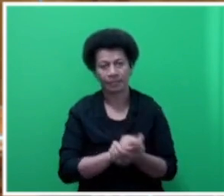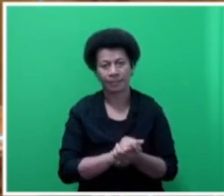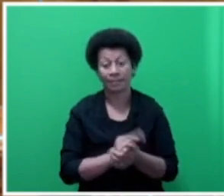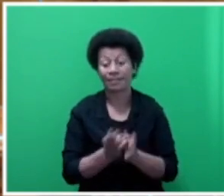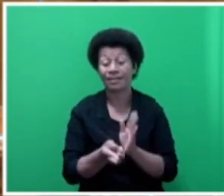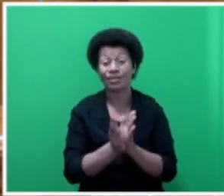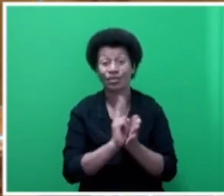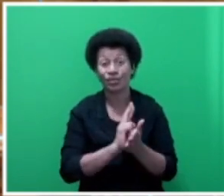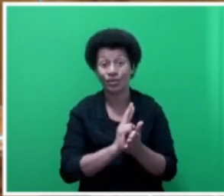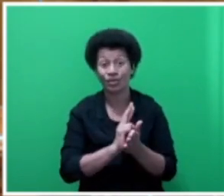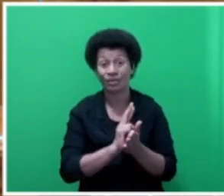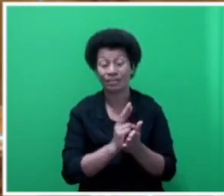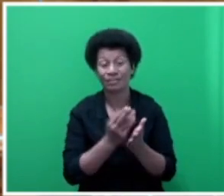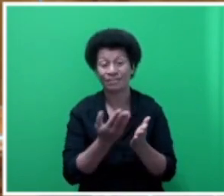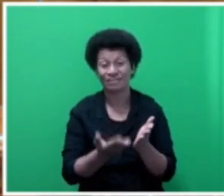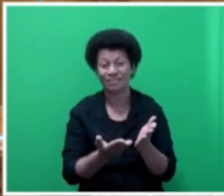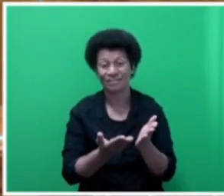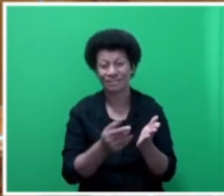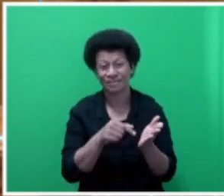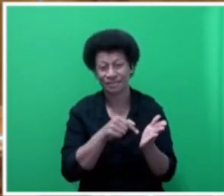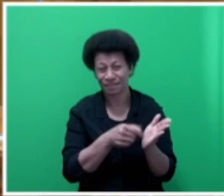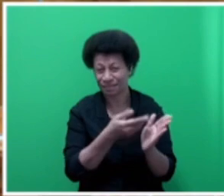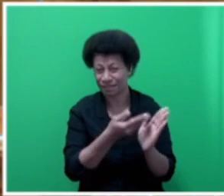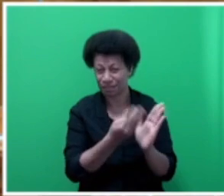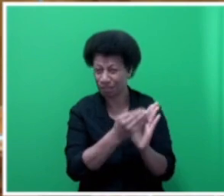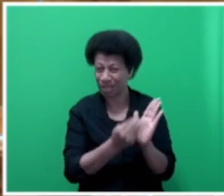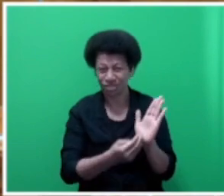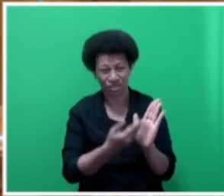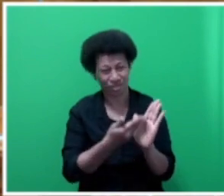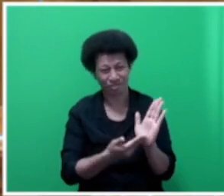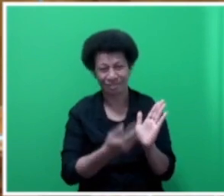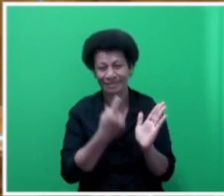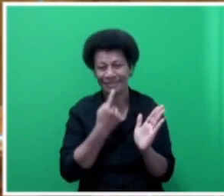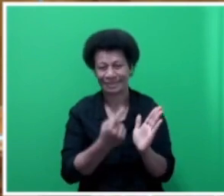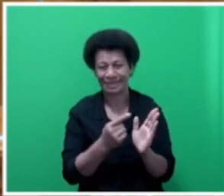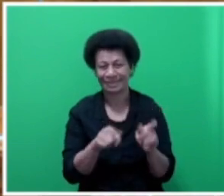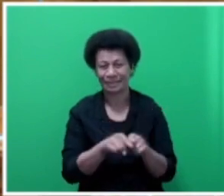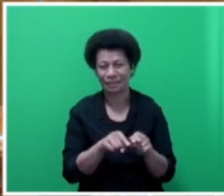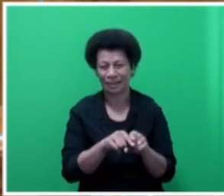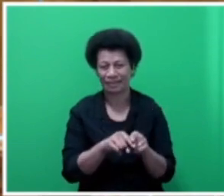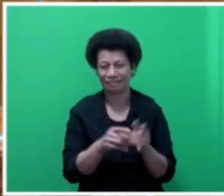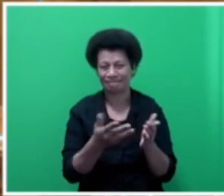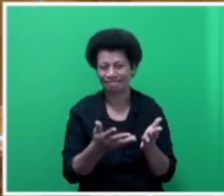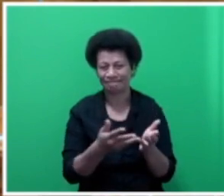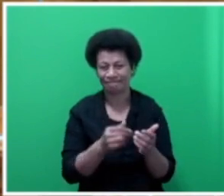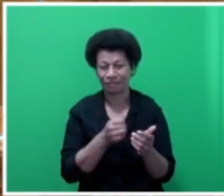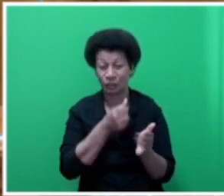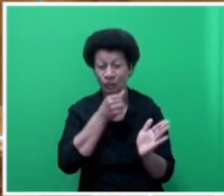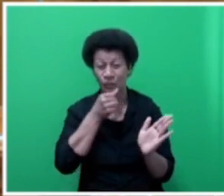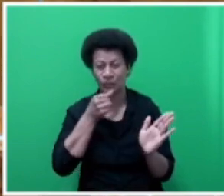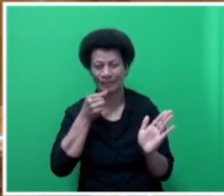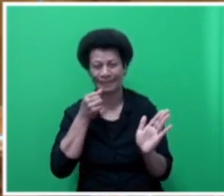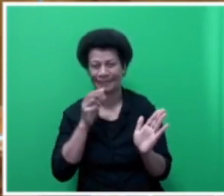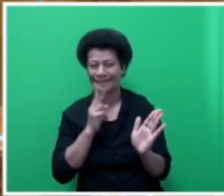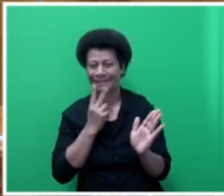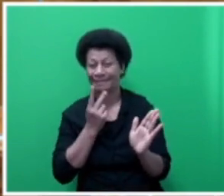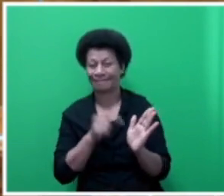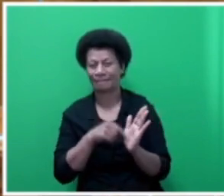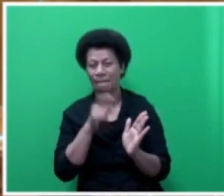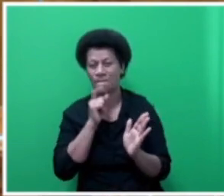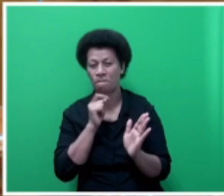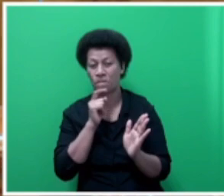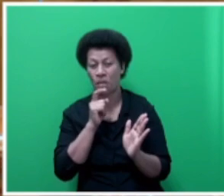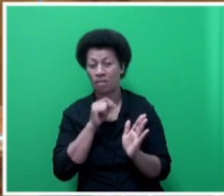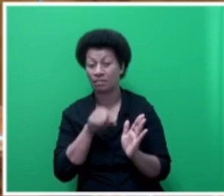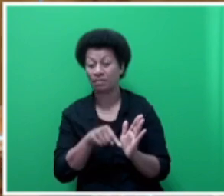revised budget continued to be bullish and sugar-coated to at least, you all know it's full of promises and will not